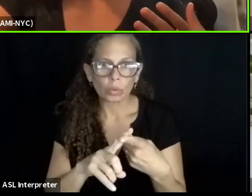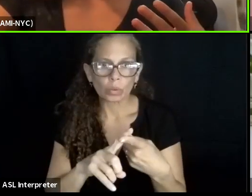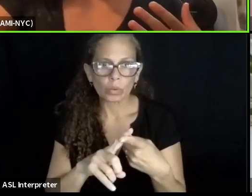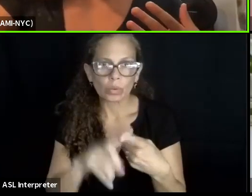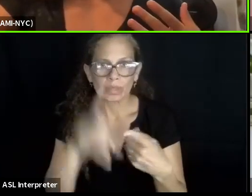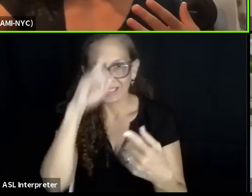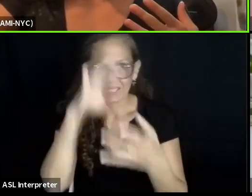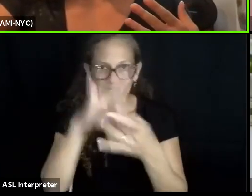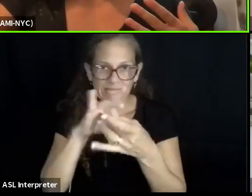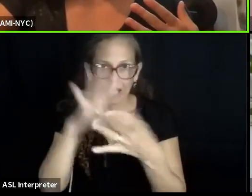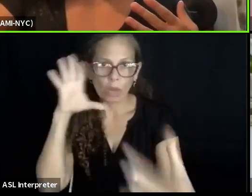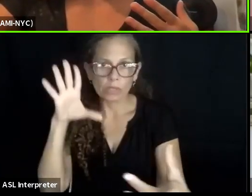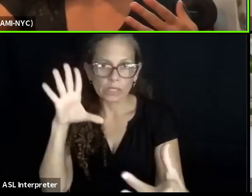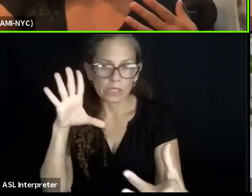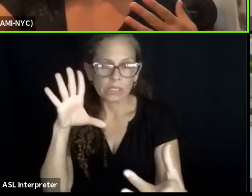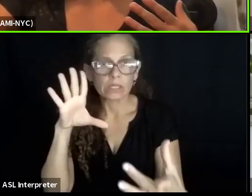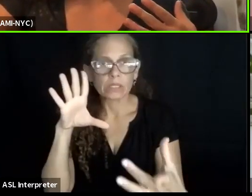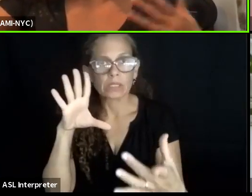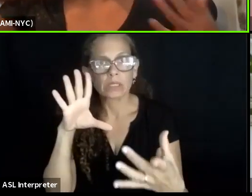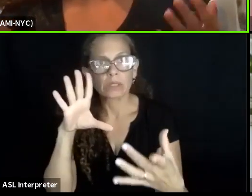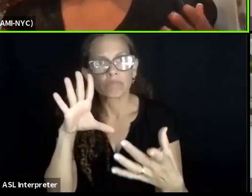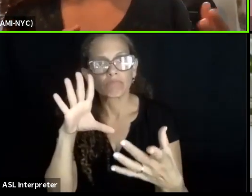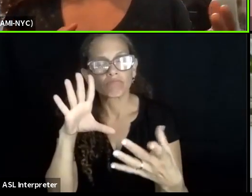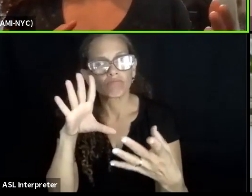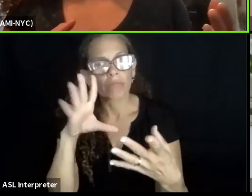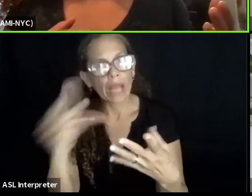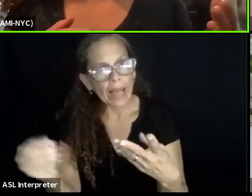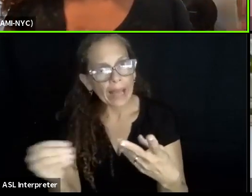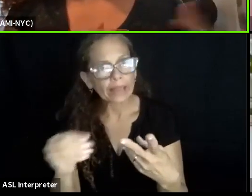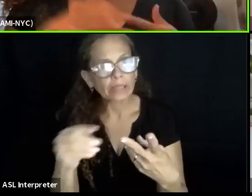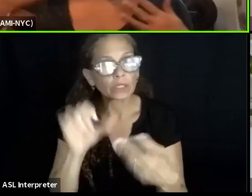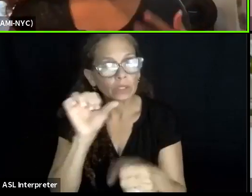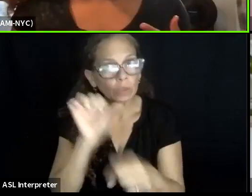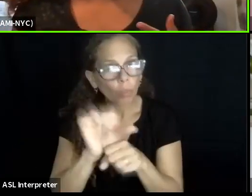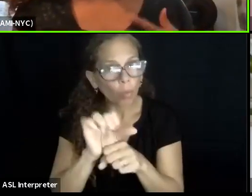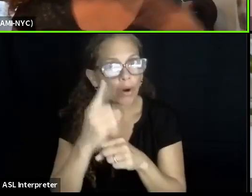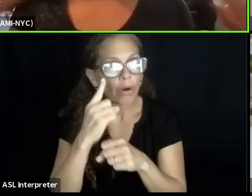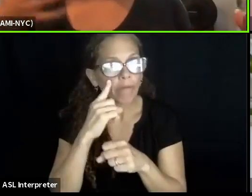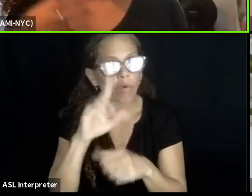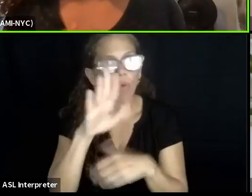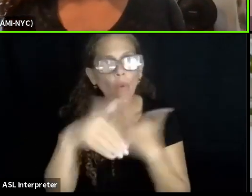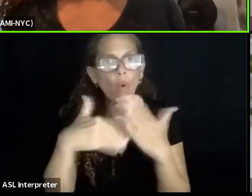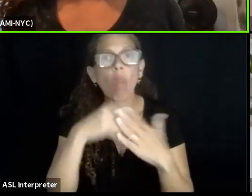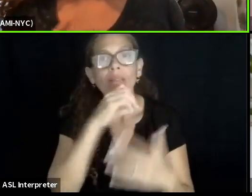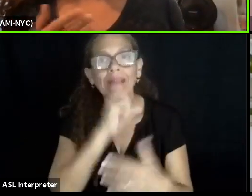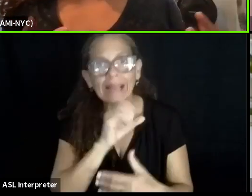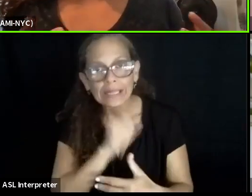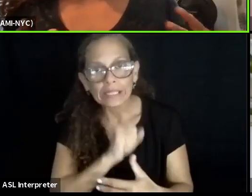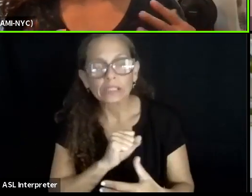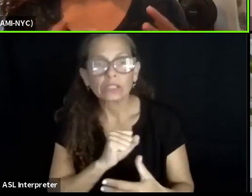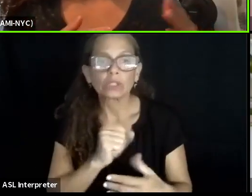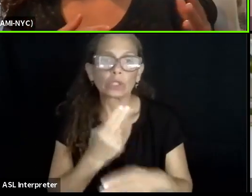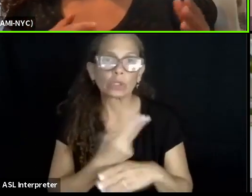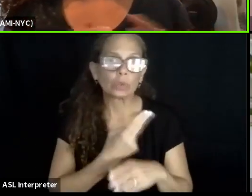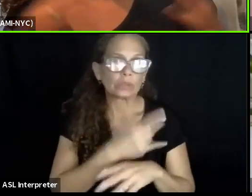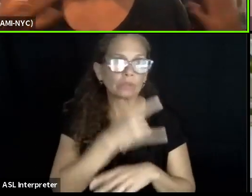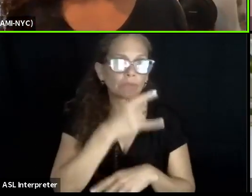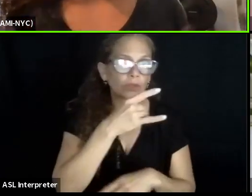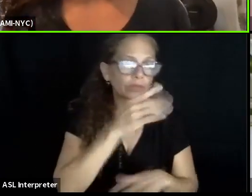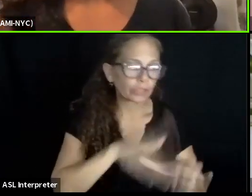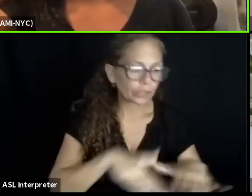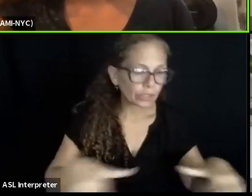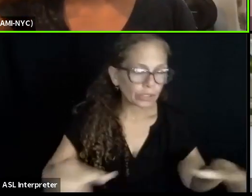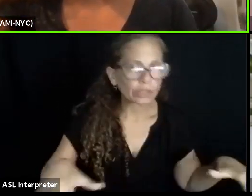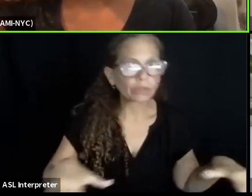psychosis? And does it work for all ages? Can it be used for children? What's